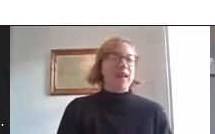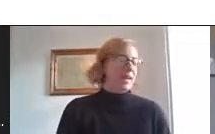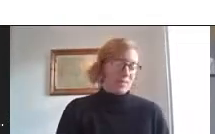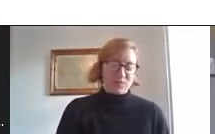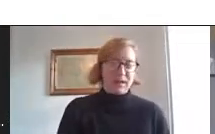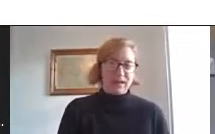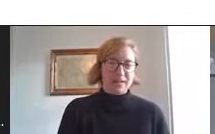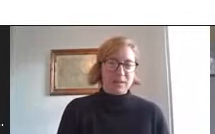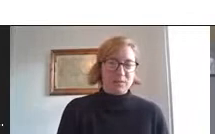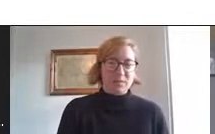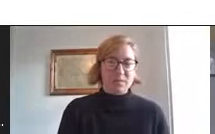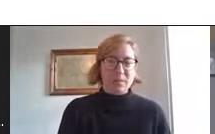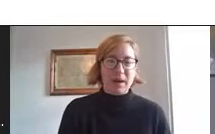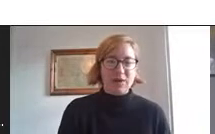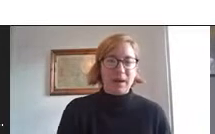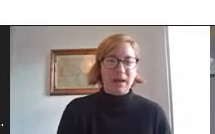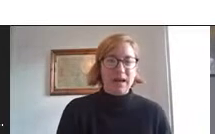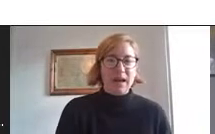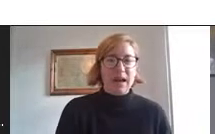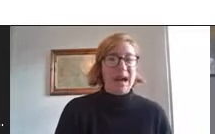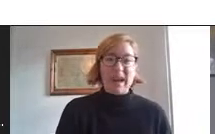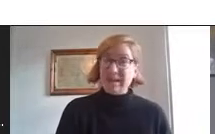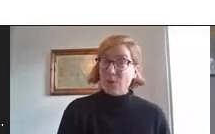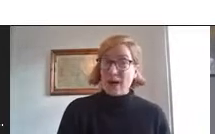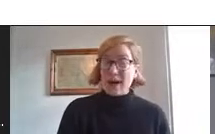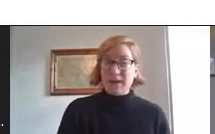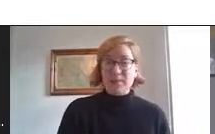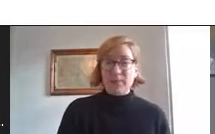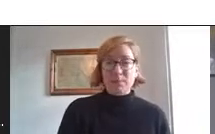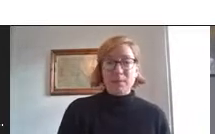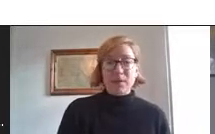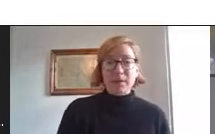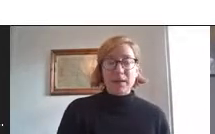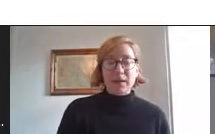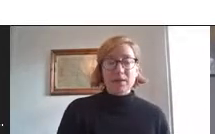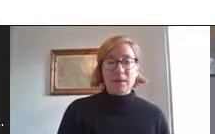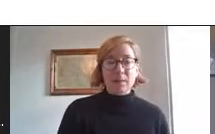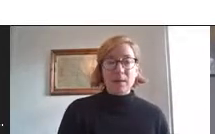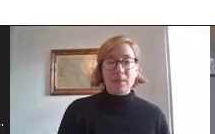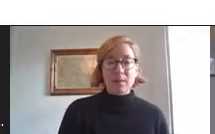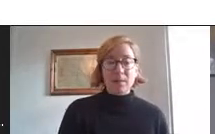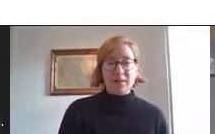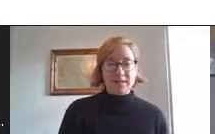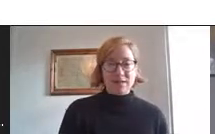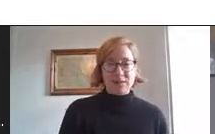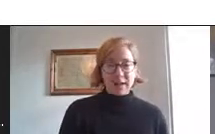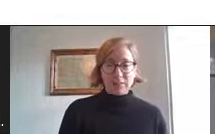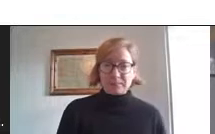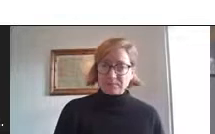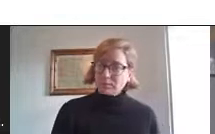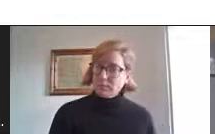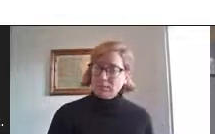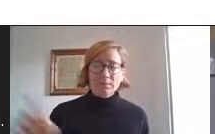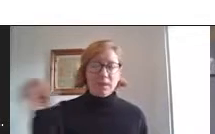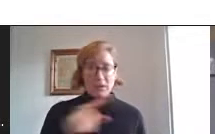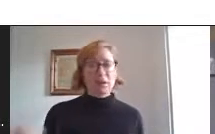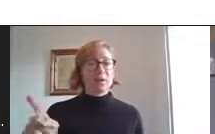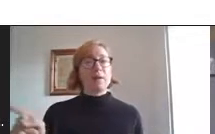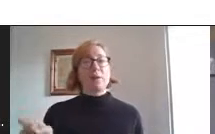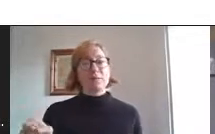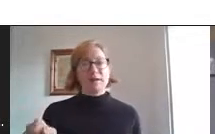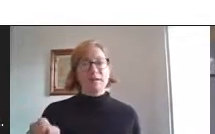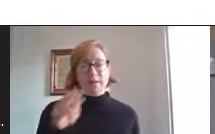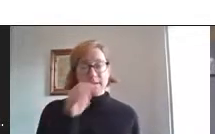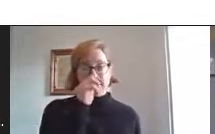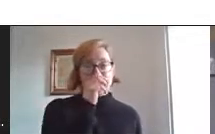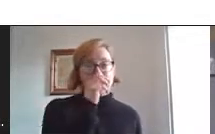tell, there isn't really a selective mutism pathway anywhere in Birmingham. So Birmingham Community SLT, you can